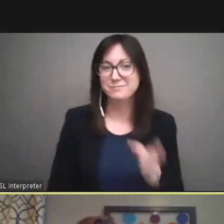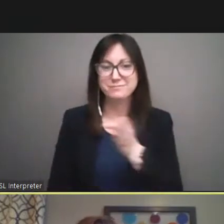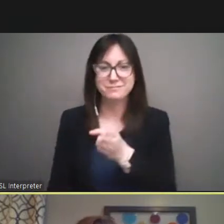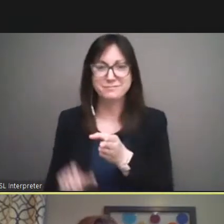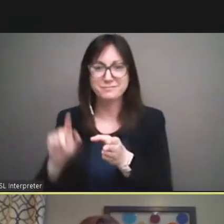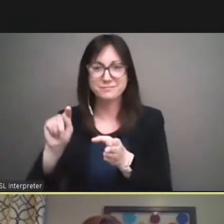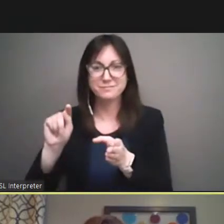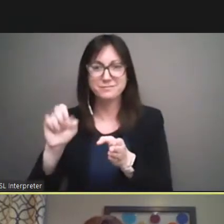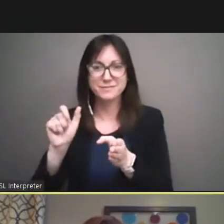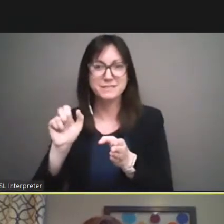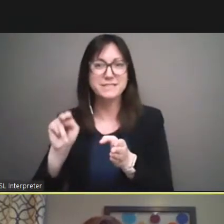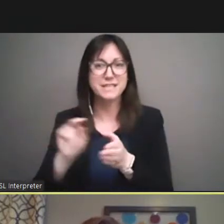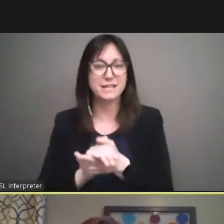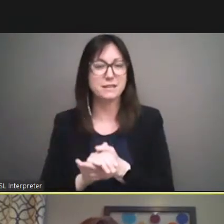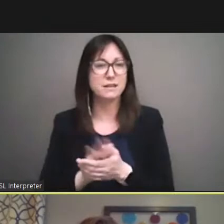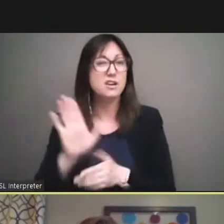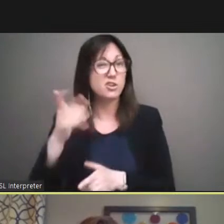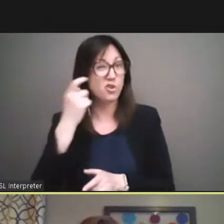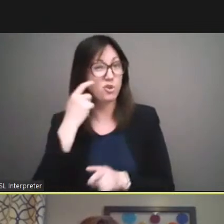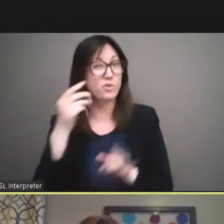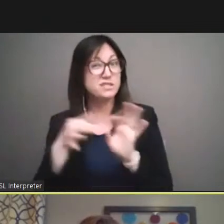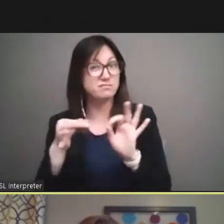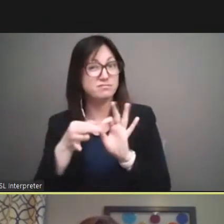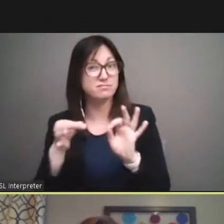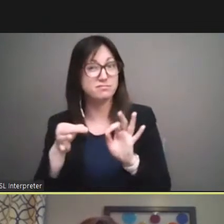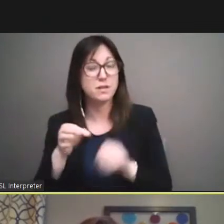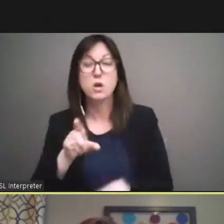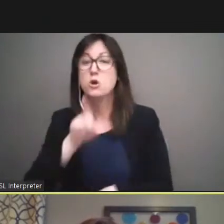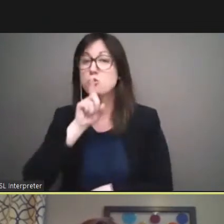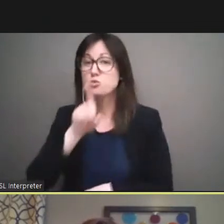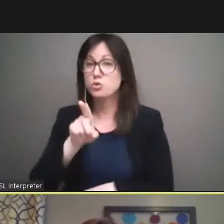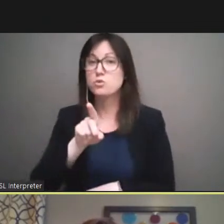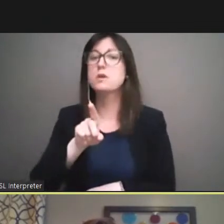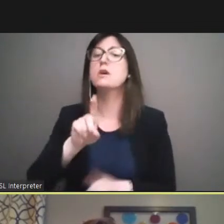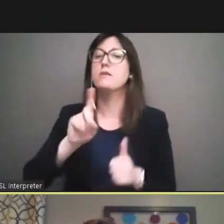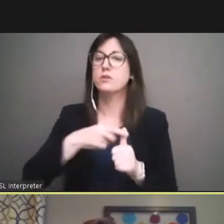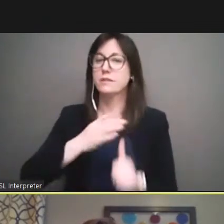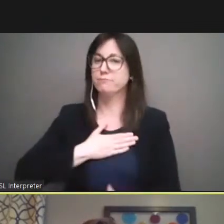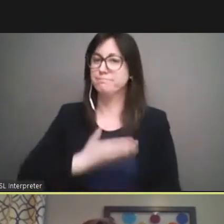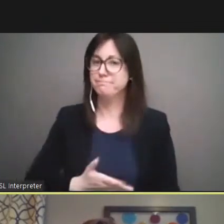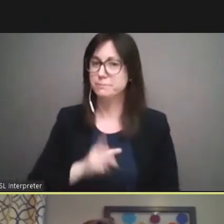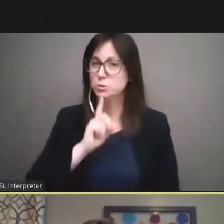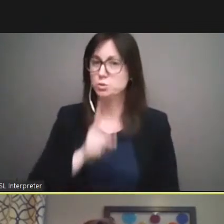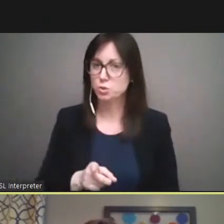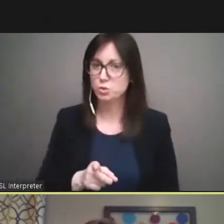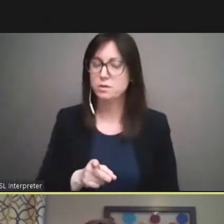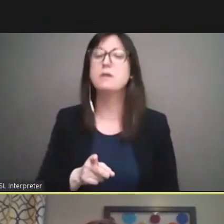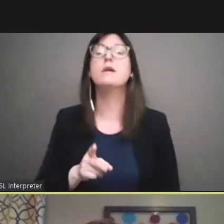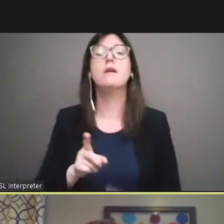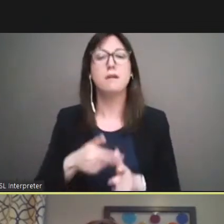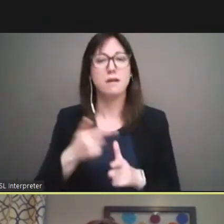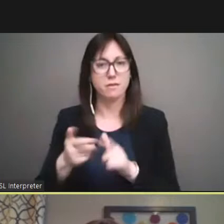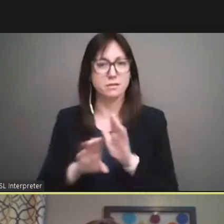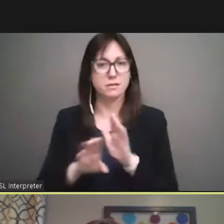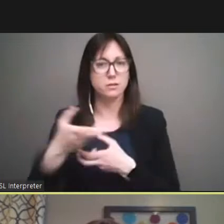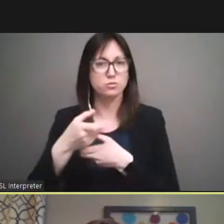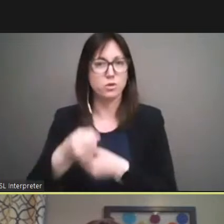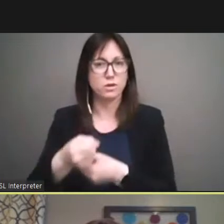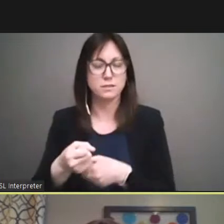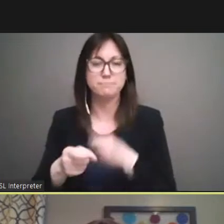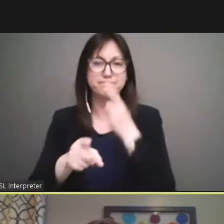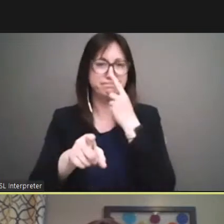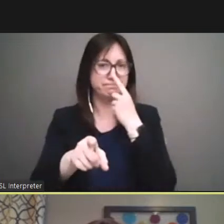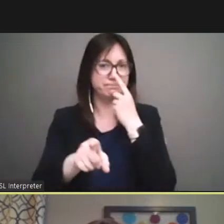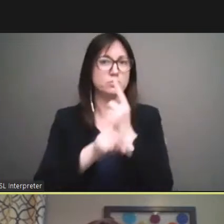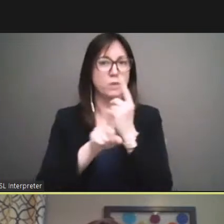What you just kind of summarized, Rebecca saying about truth must come before trust, pretty much. That is, I think that's something really important that